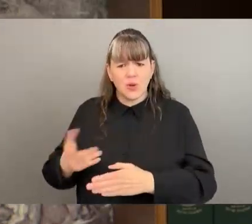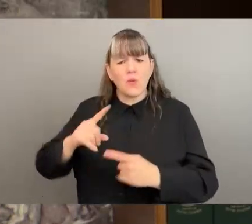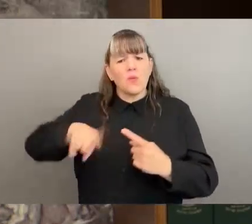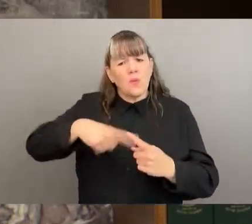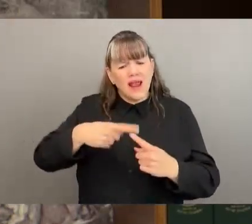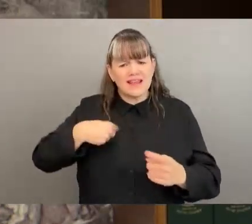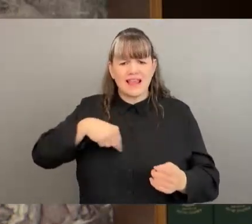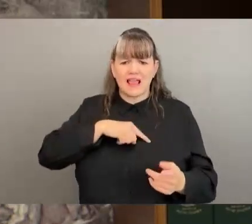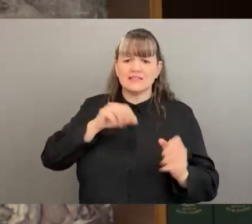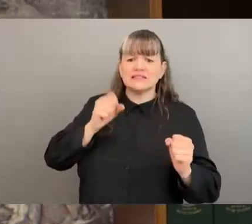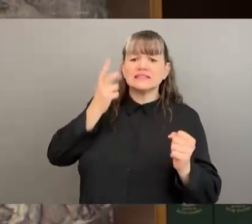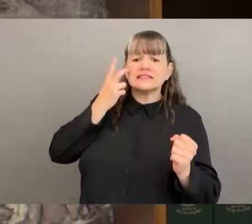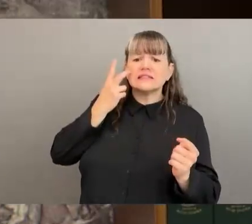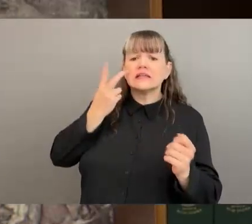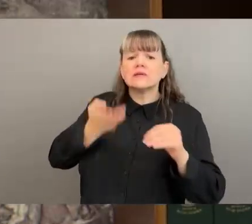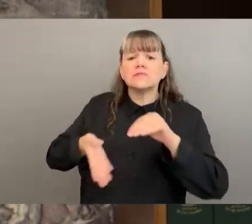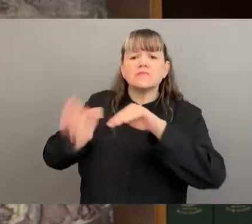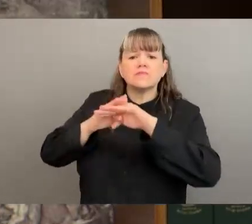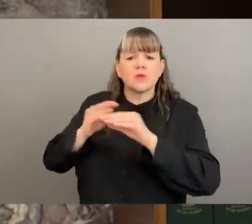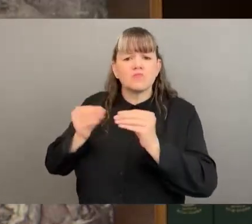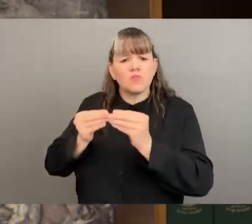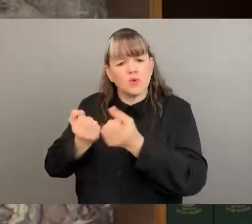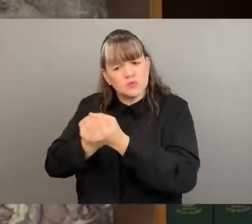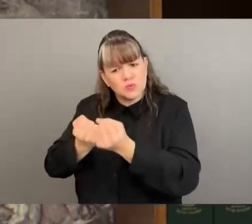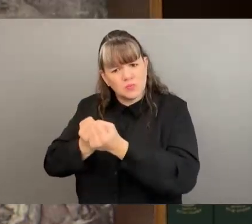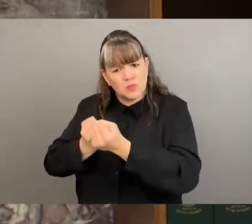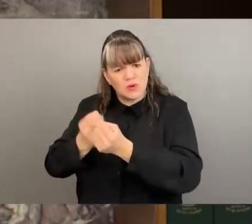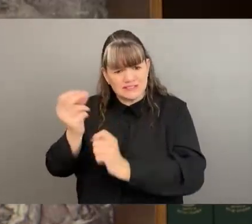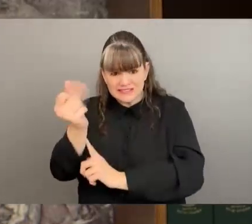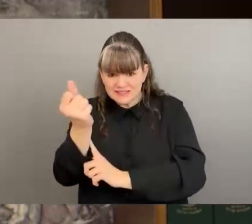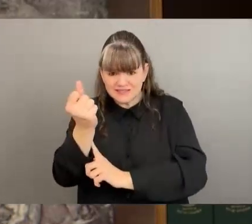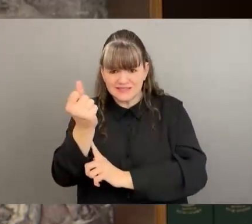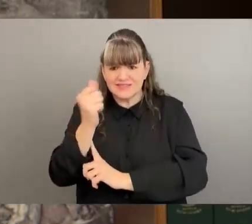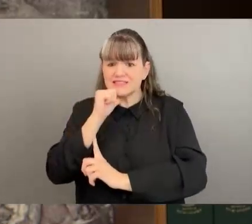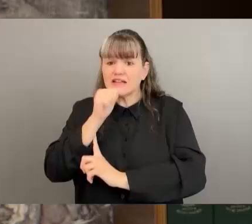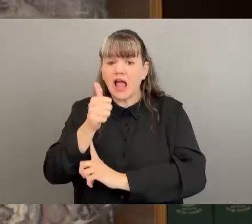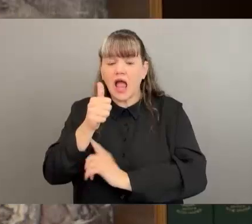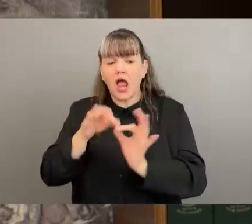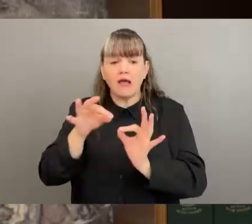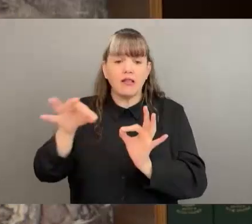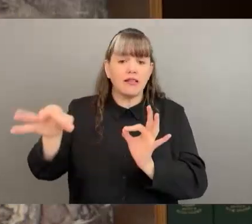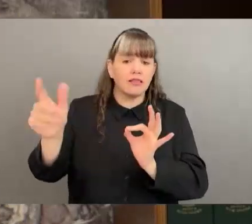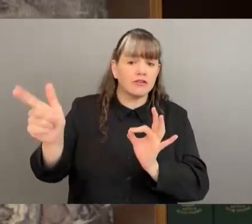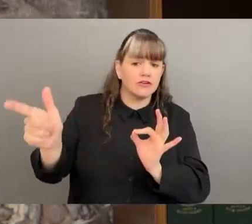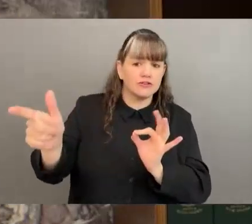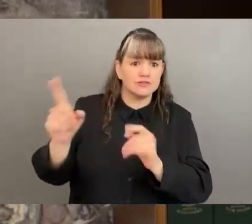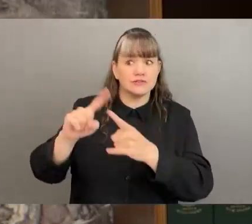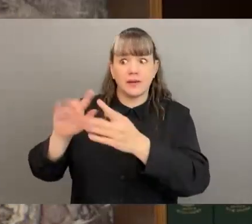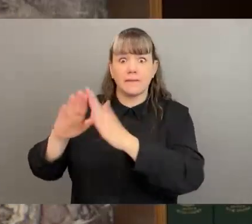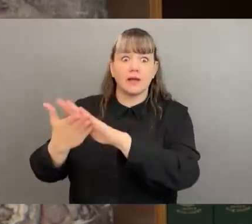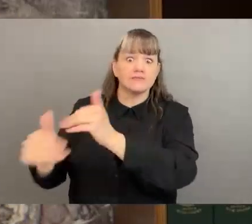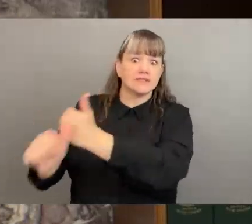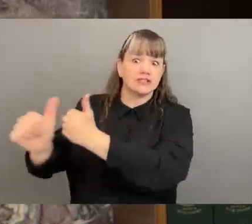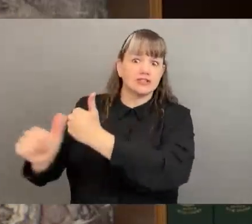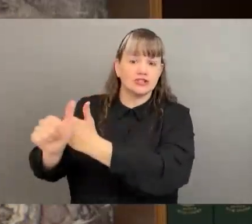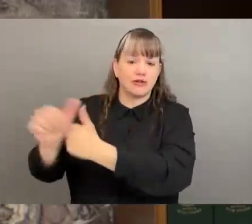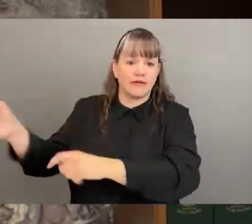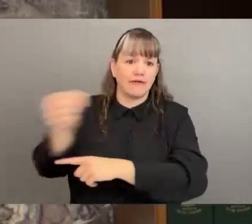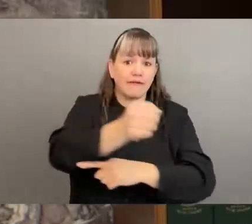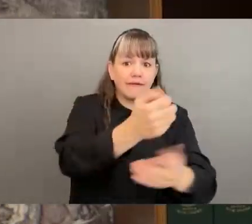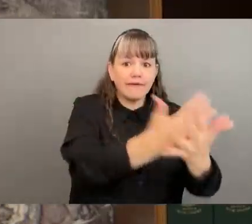before someone becomes a danger and needs to be incarcerated and put into one of these emergency beds?